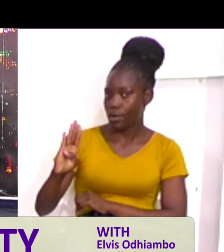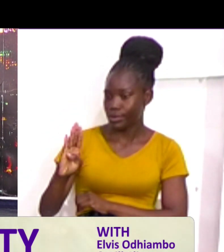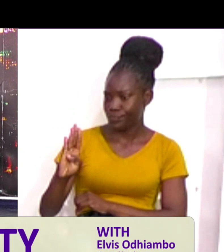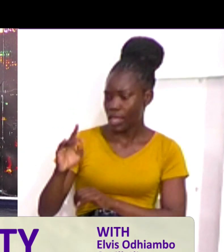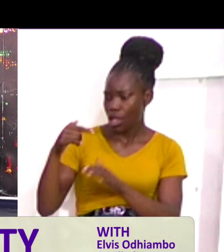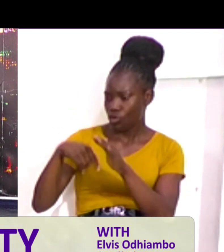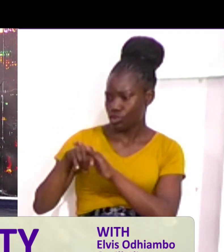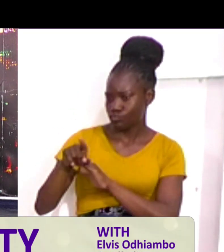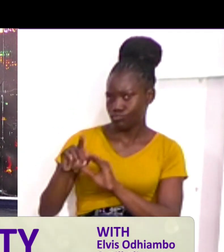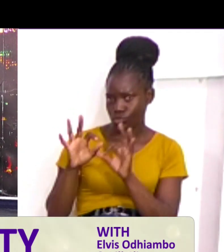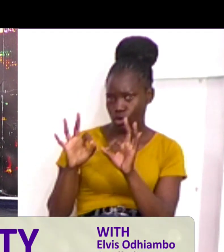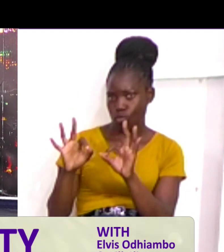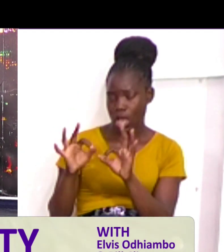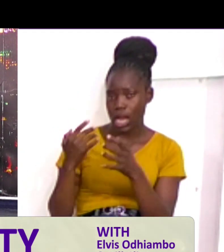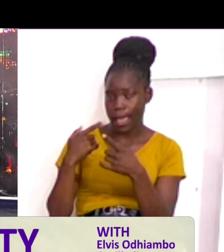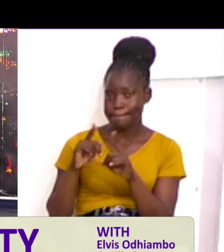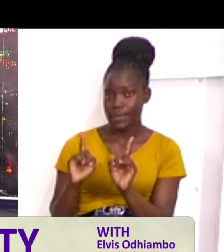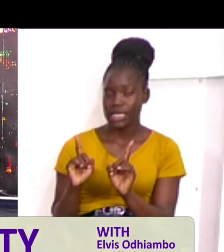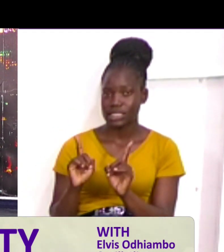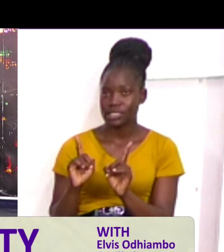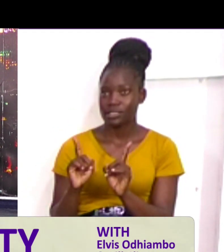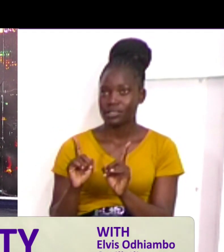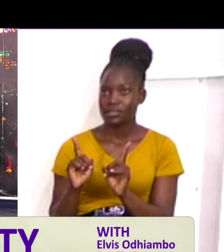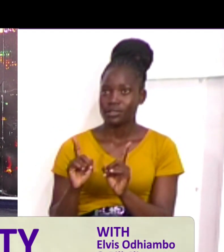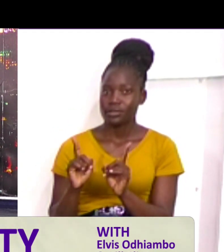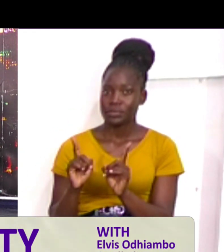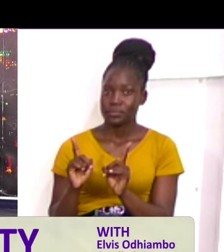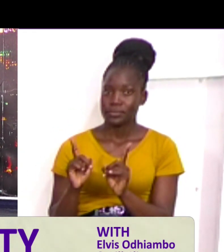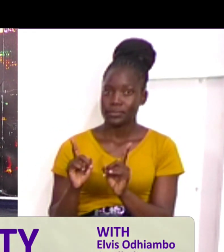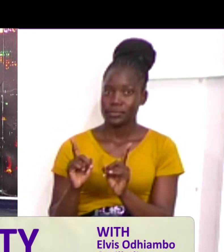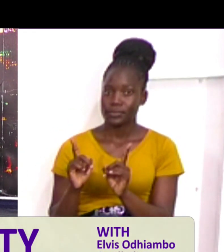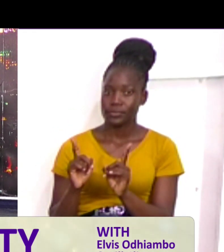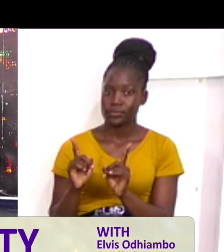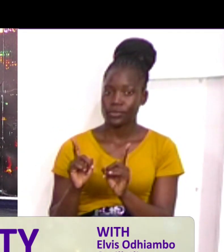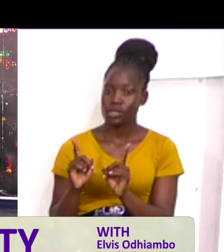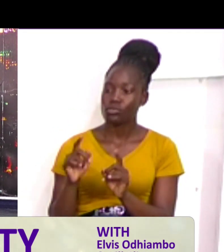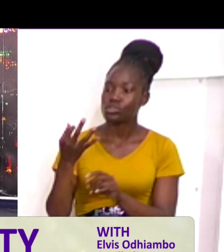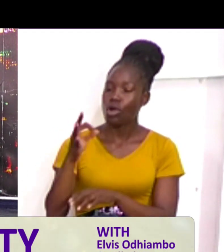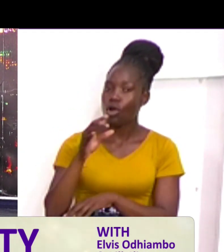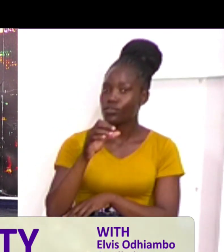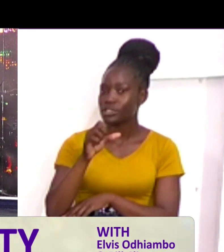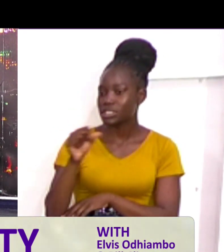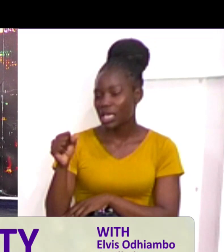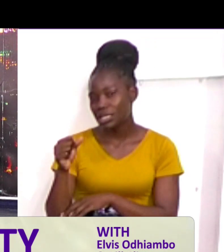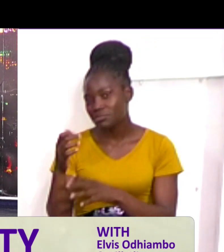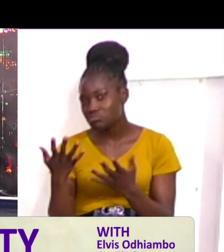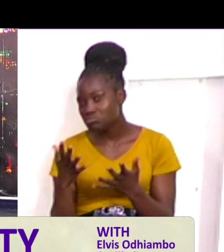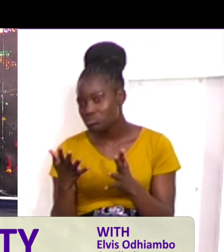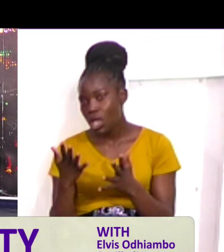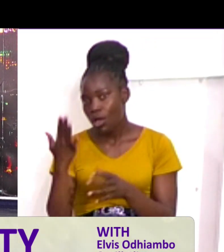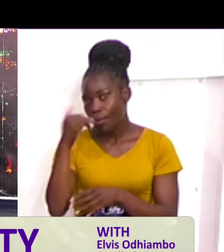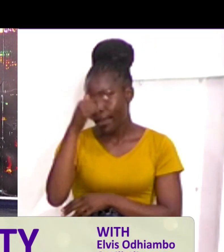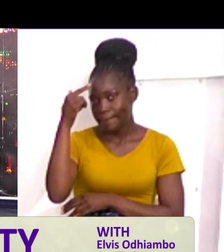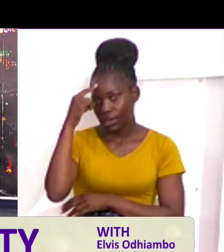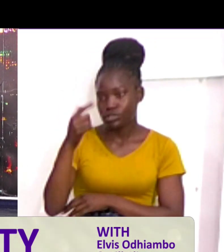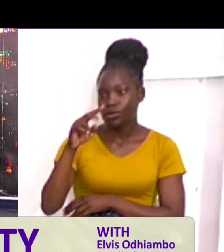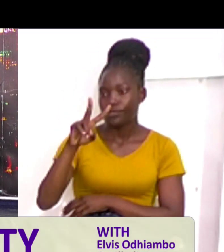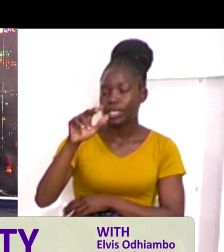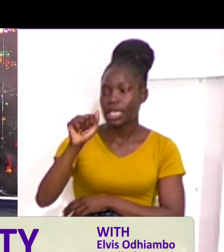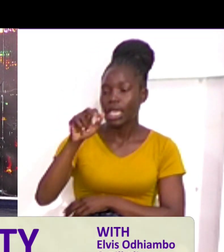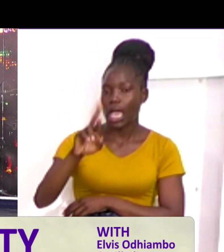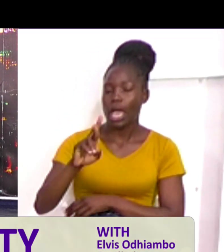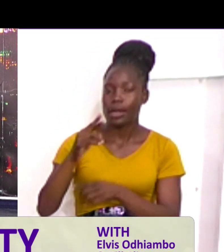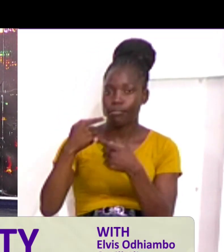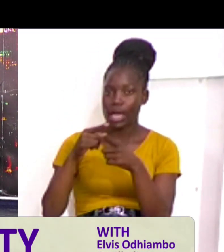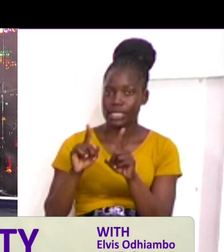was good, but at least it looked like onside, but again it was offside because of VAR.